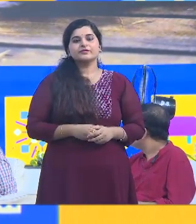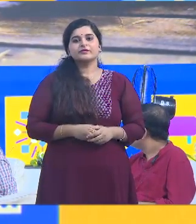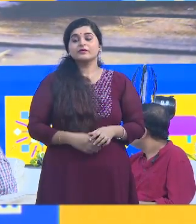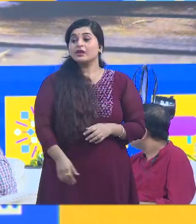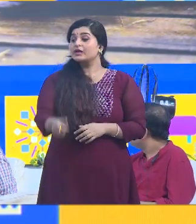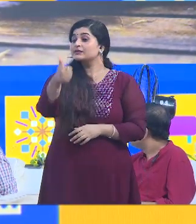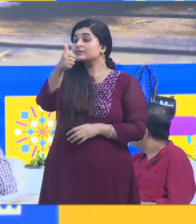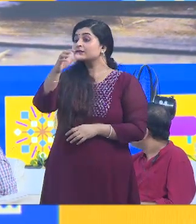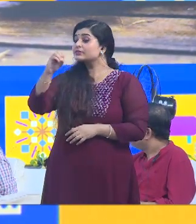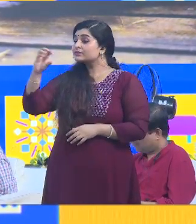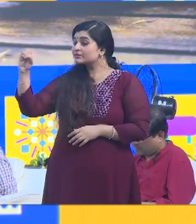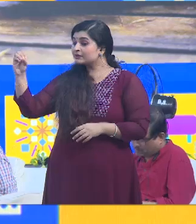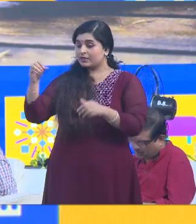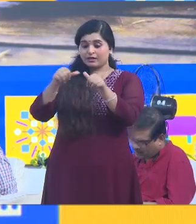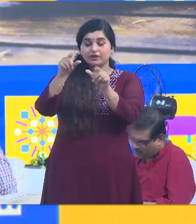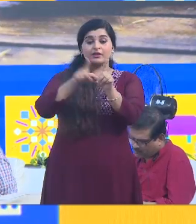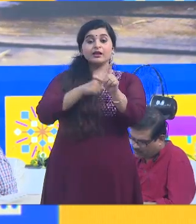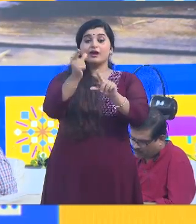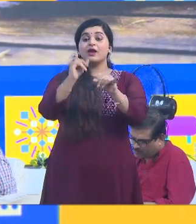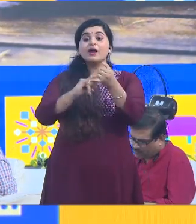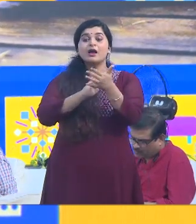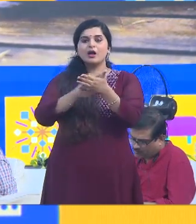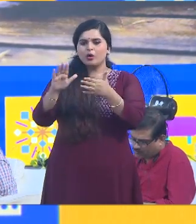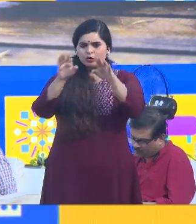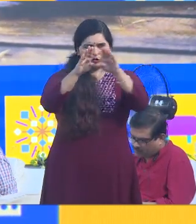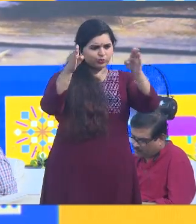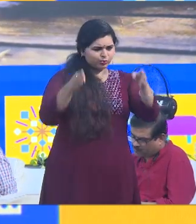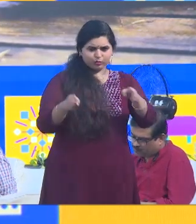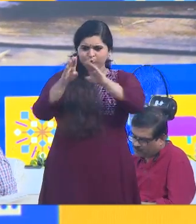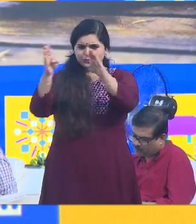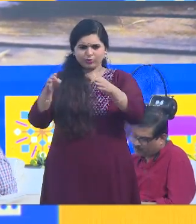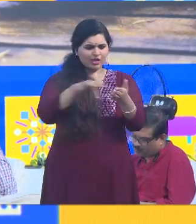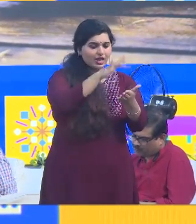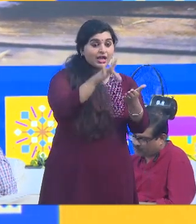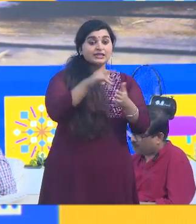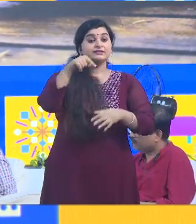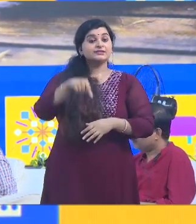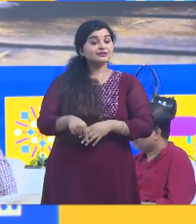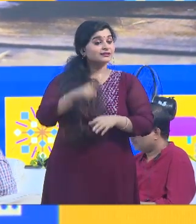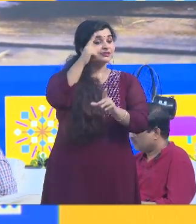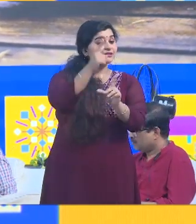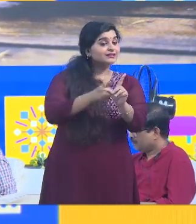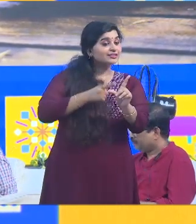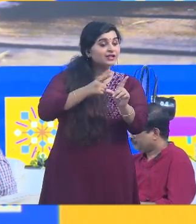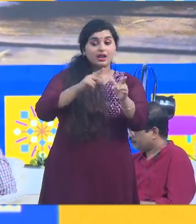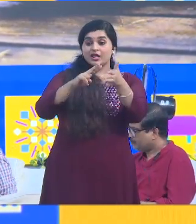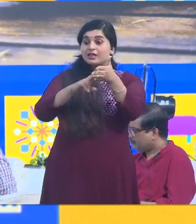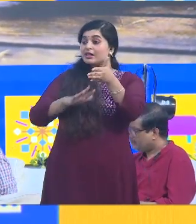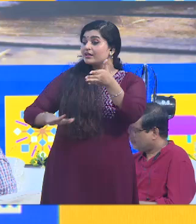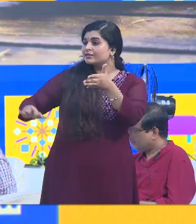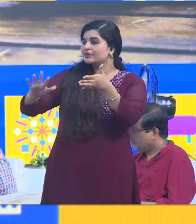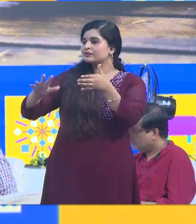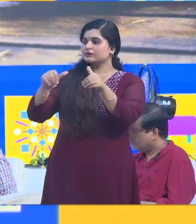600 Ayush health and wellness centers. In fact, this year in the National Ayush Mission, our resource